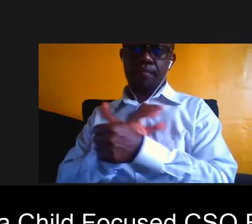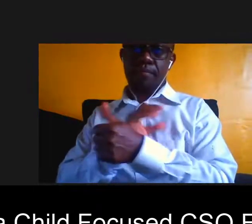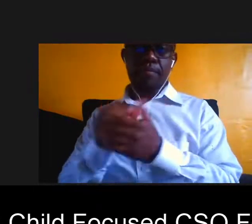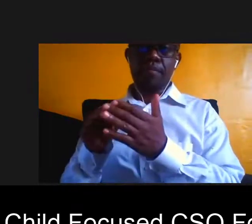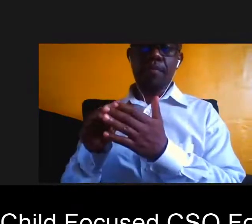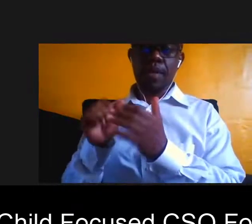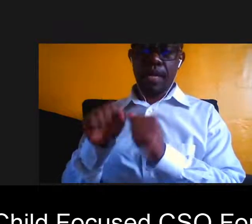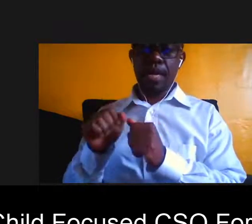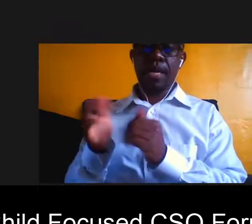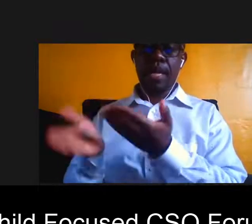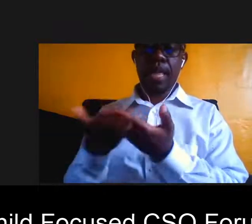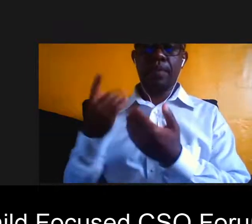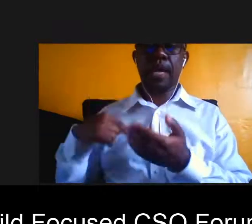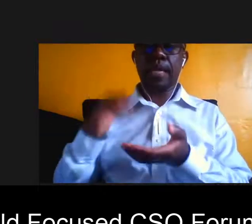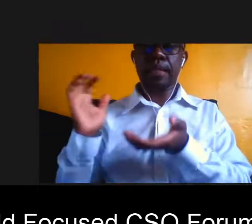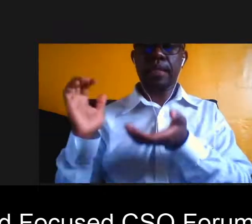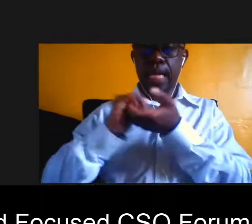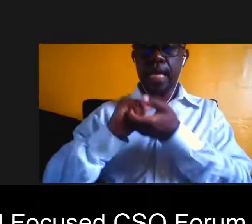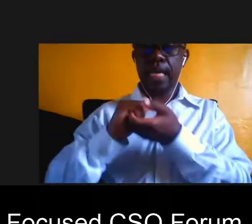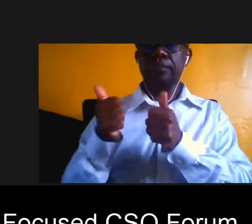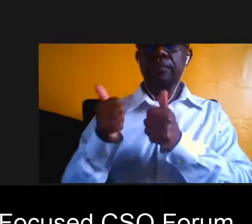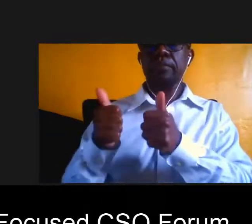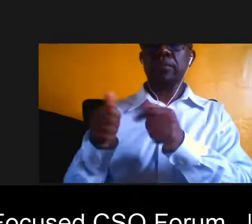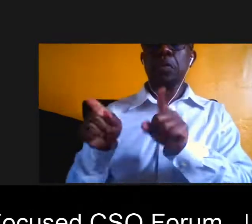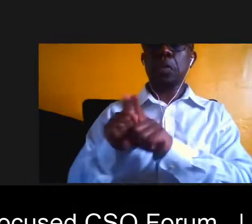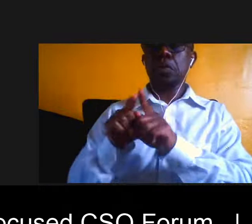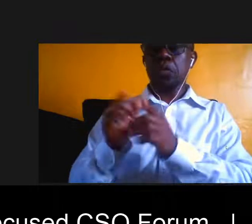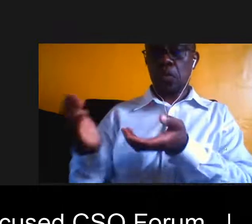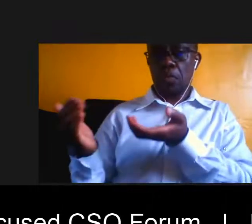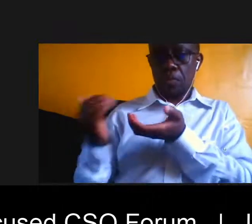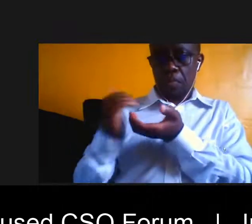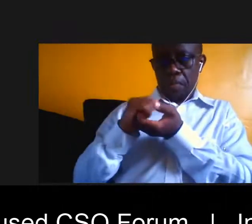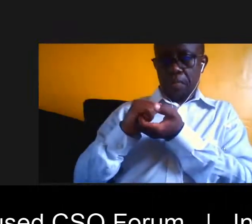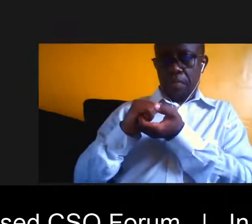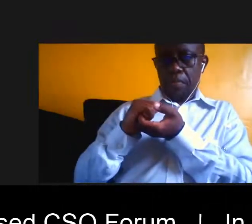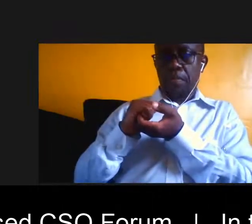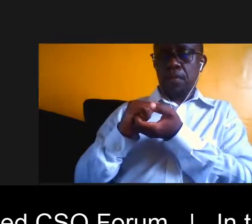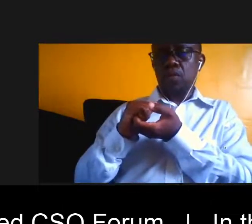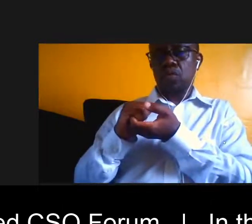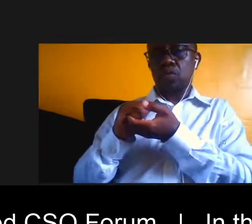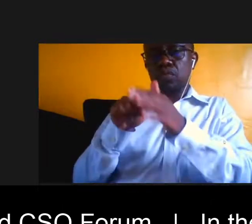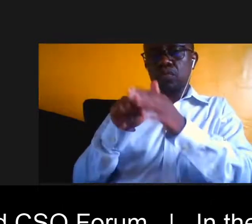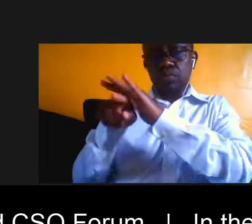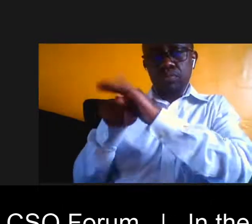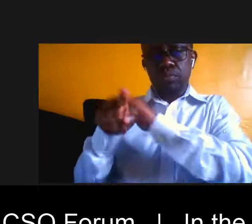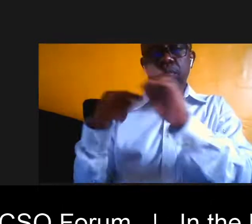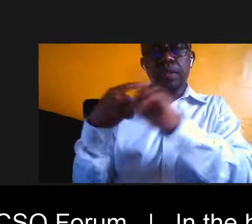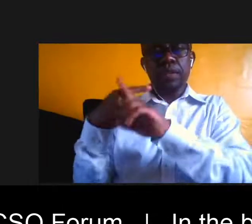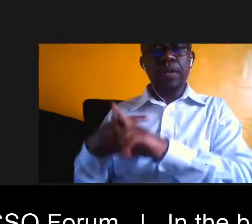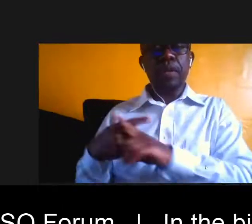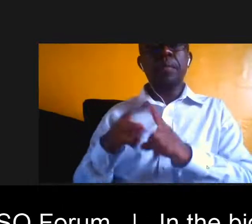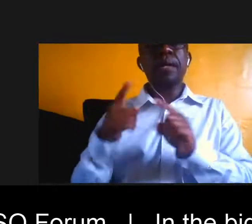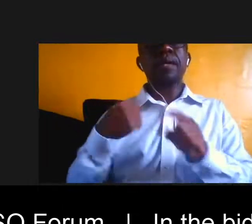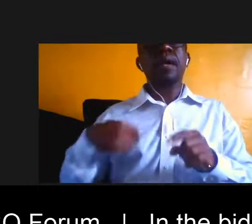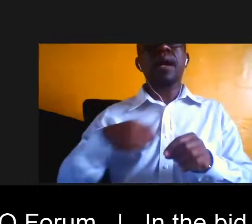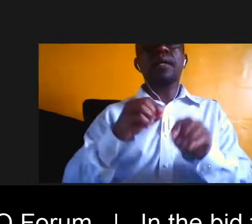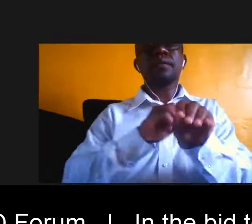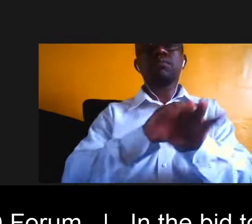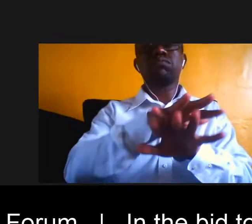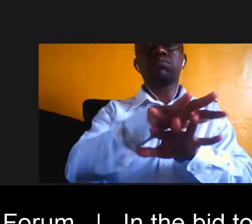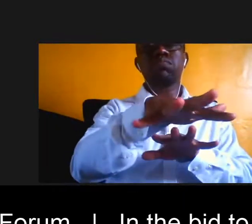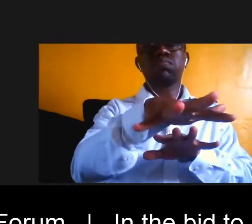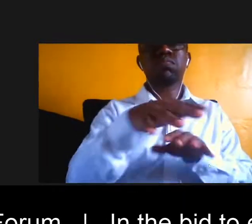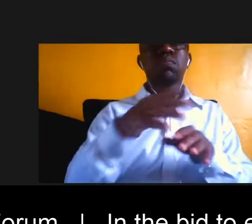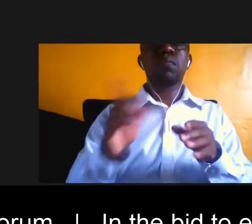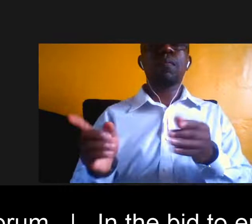point, and it can be our entry point to go to the rest. But how do we influence? How do we set the agenda also